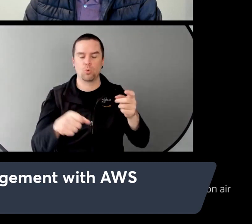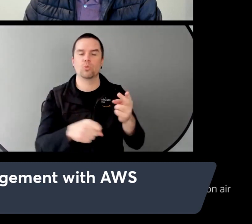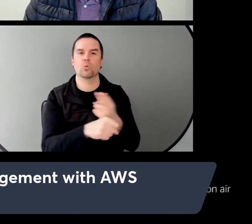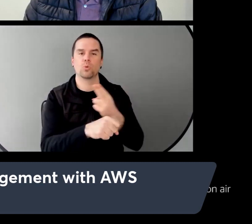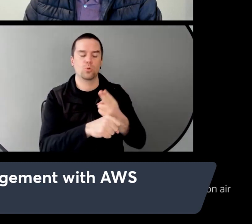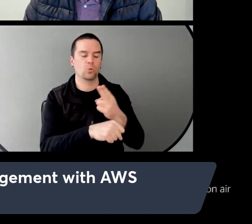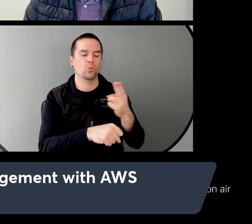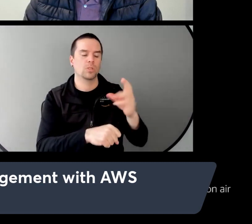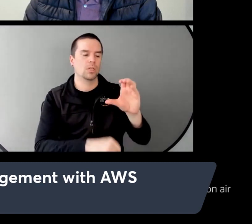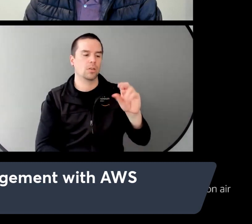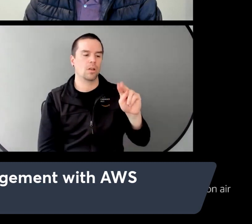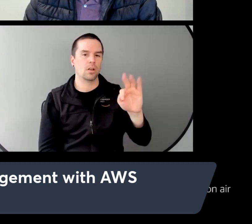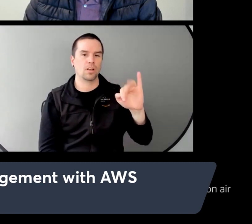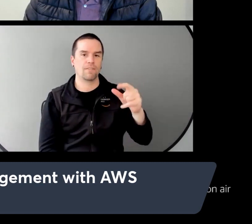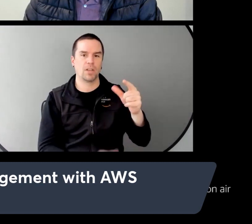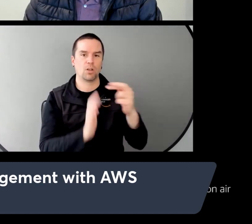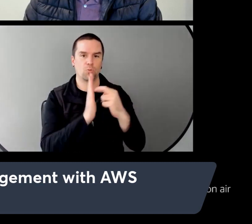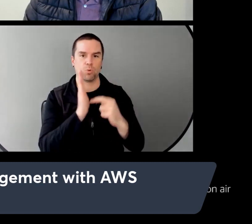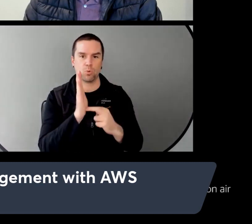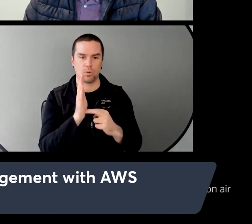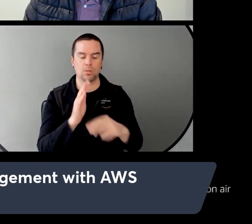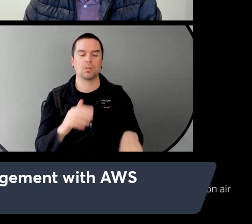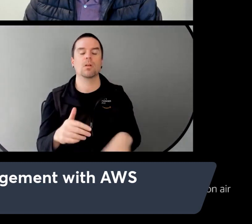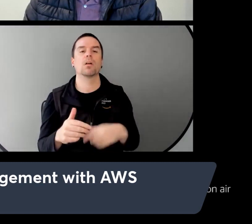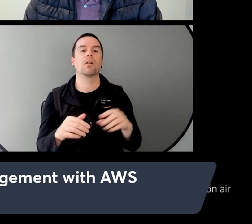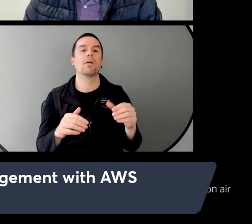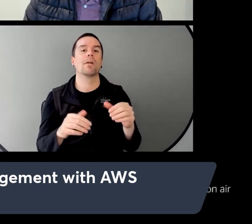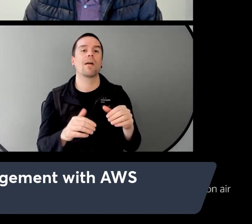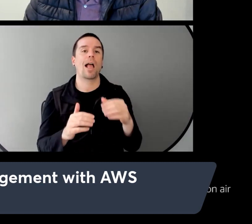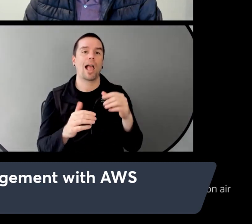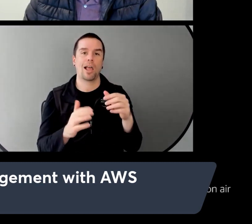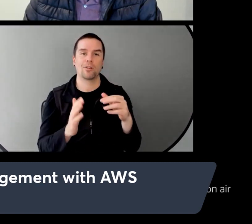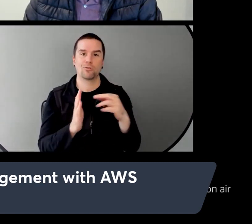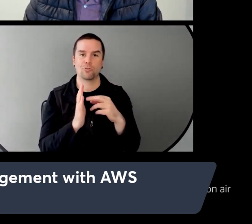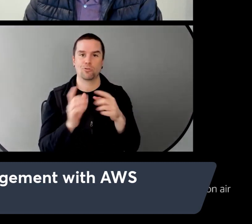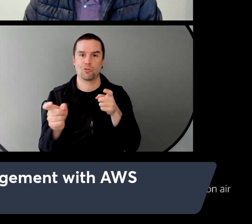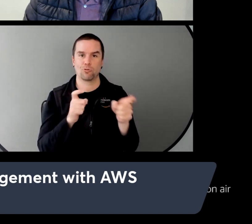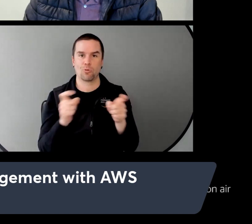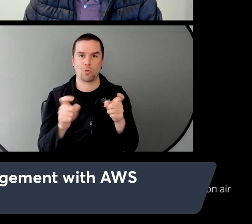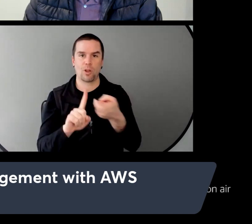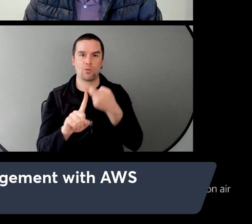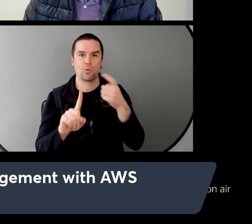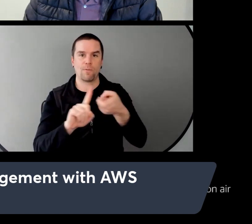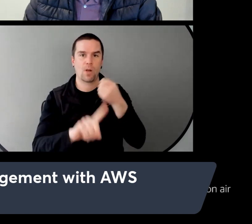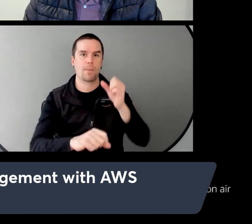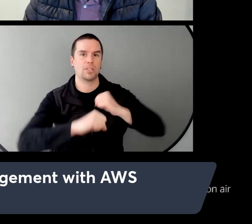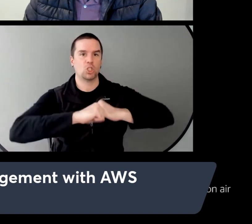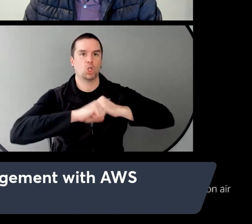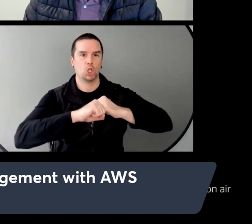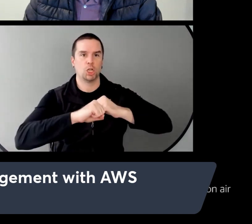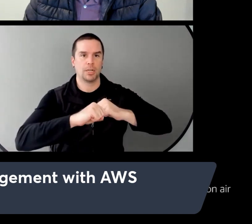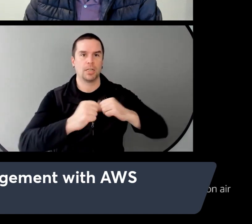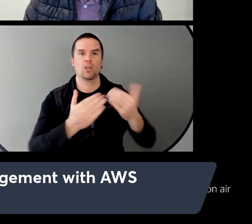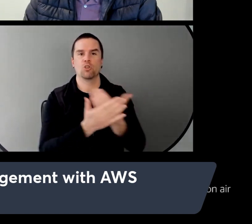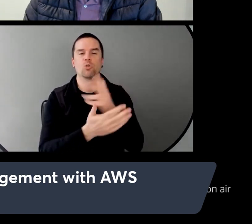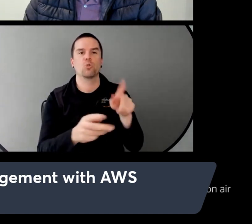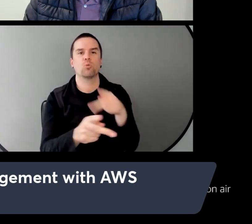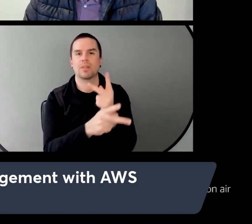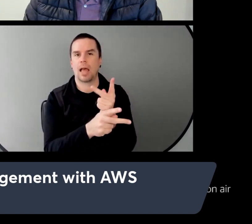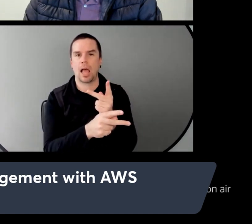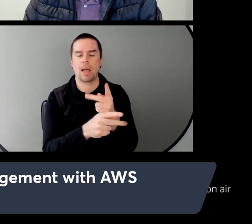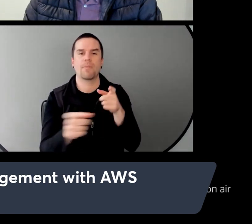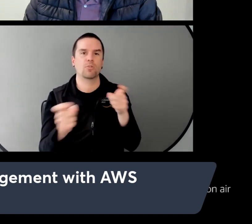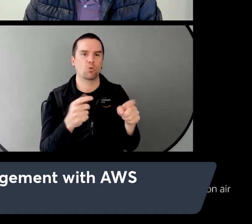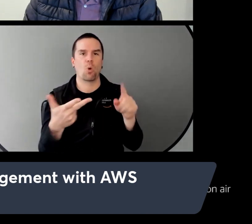rules and controls that are sourced from security hub. And a new type of control, which is a proactive control, which is a